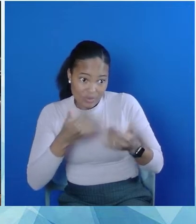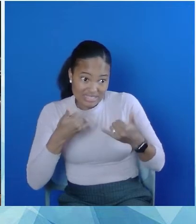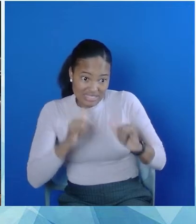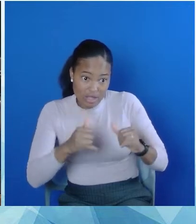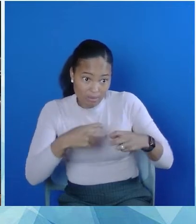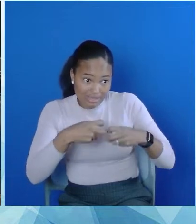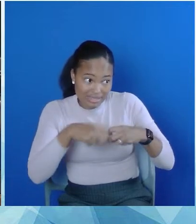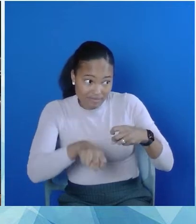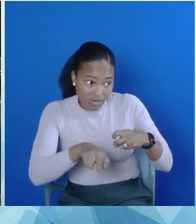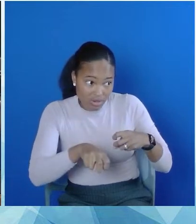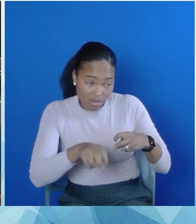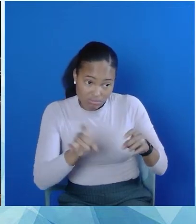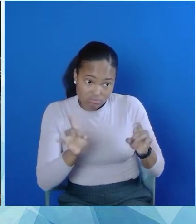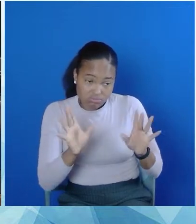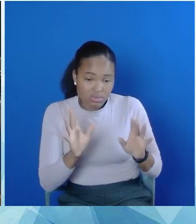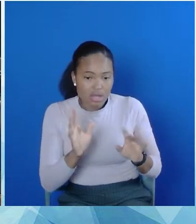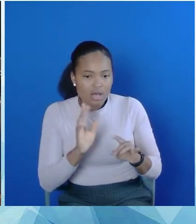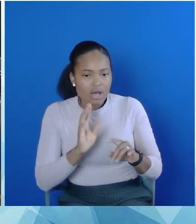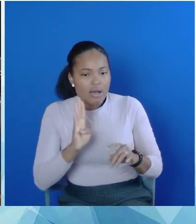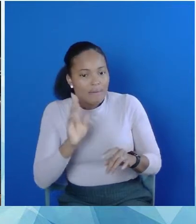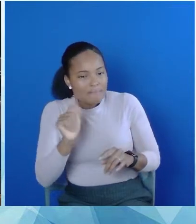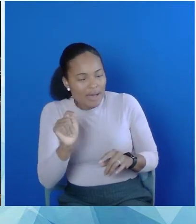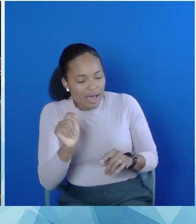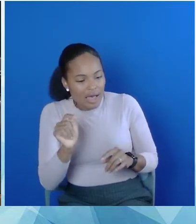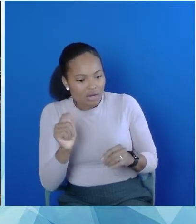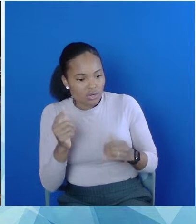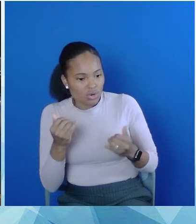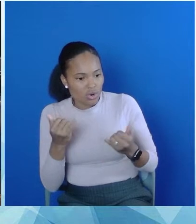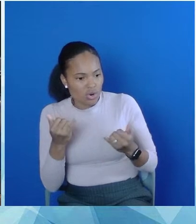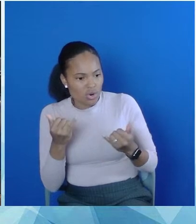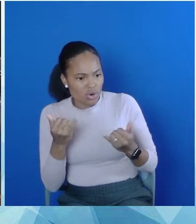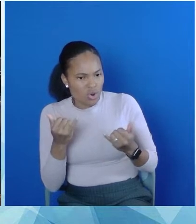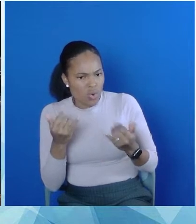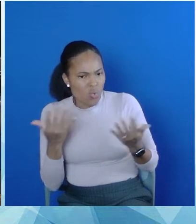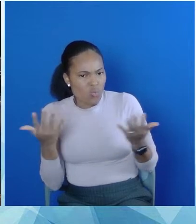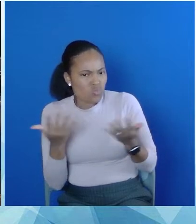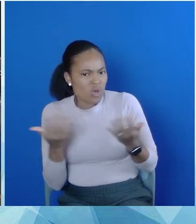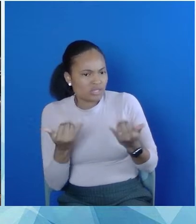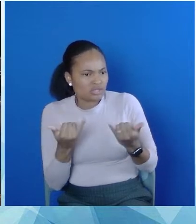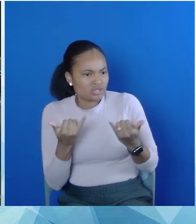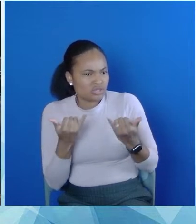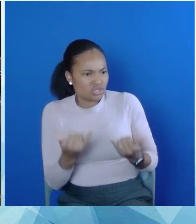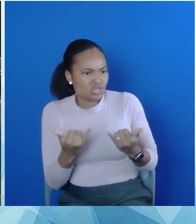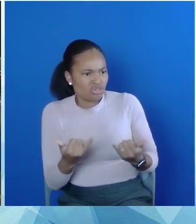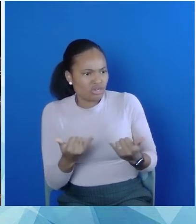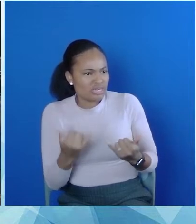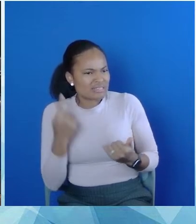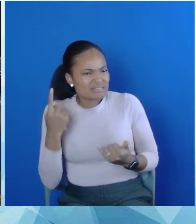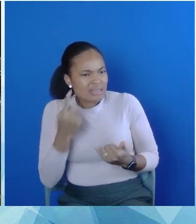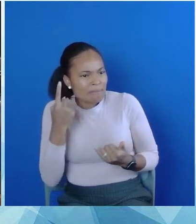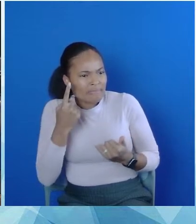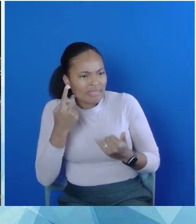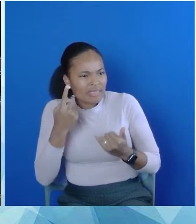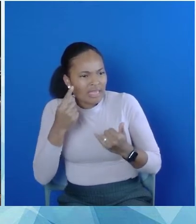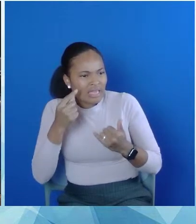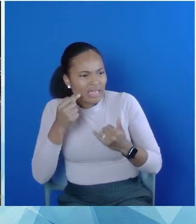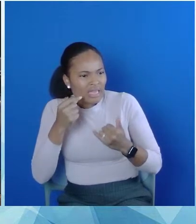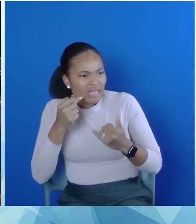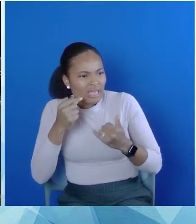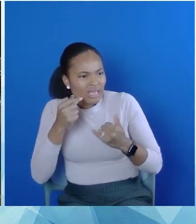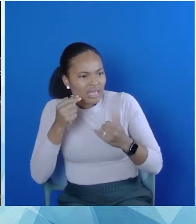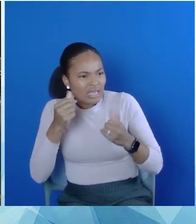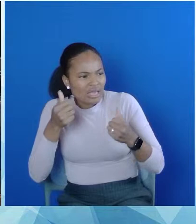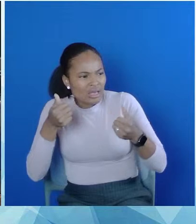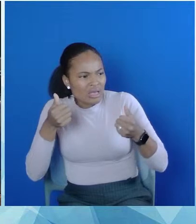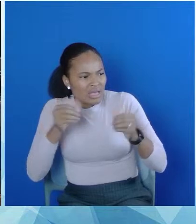nonetheless, what is current right now, though? Didn't something come out today around another